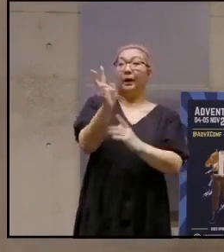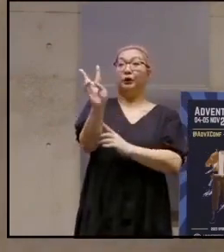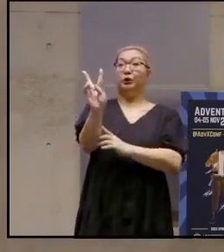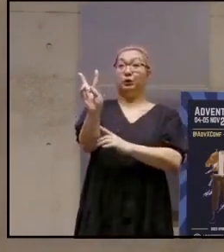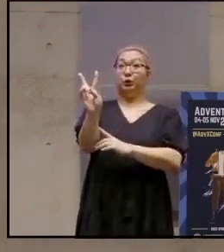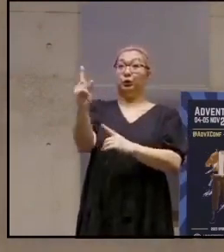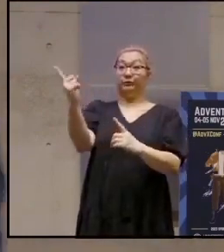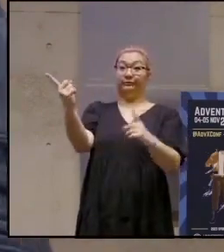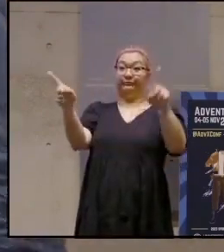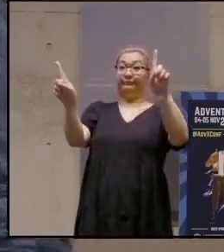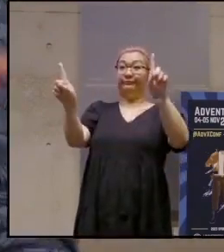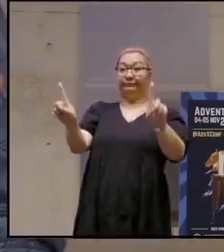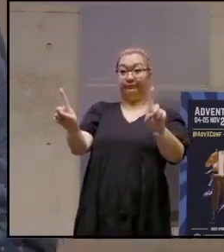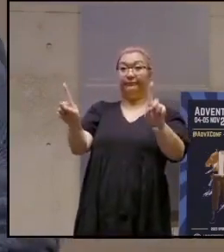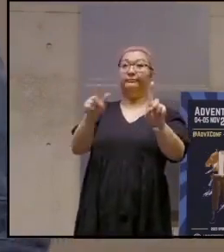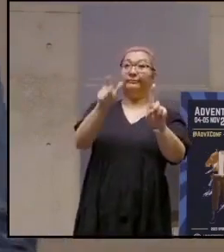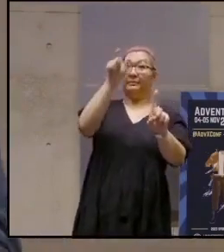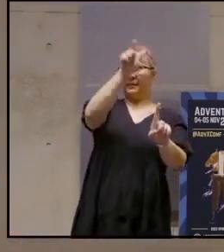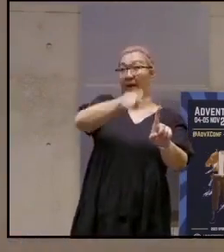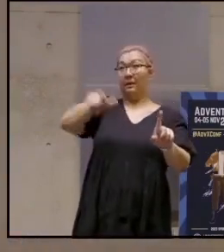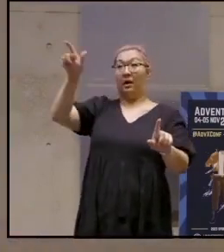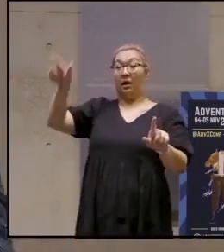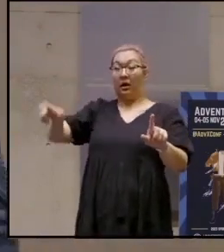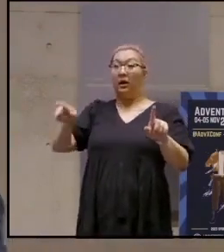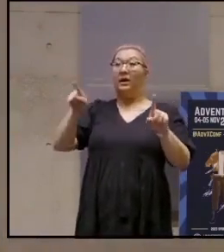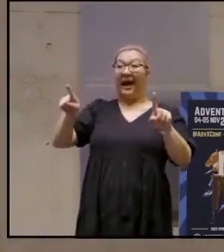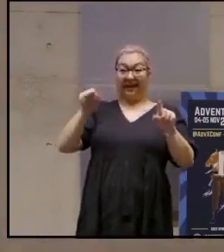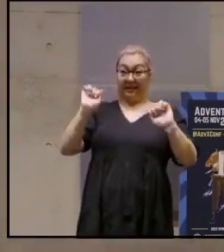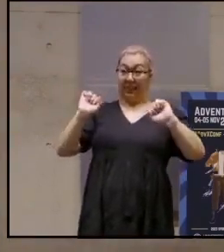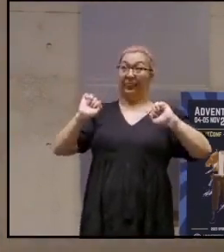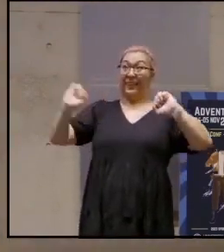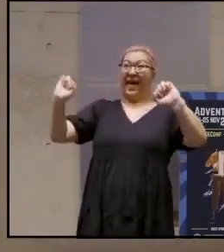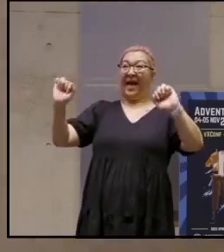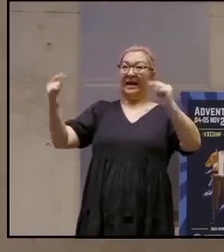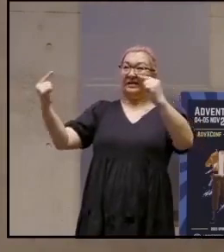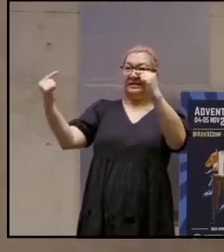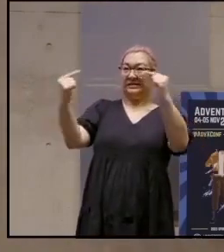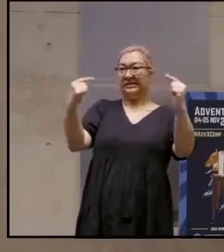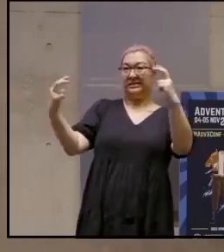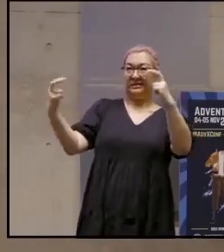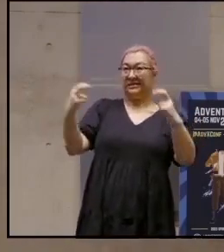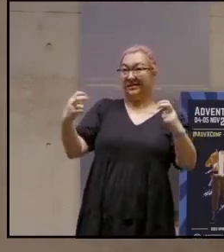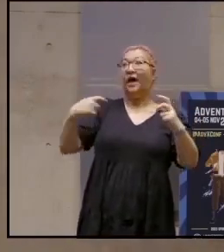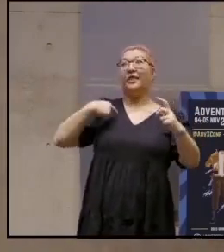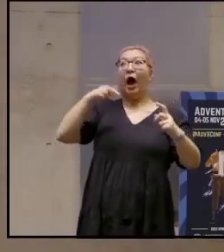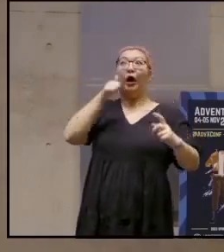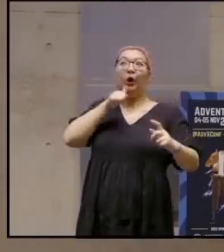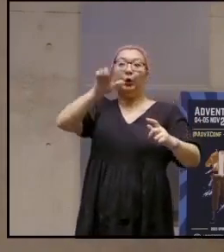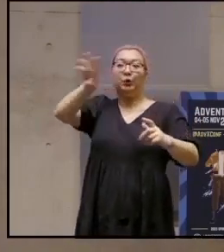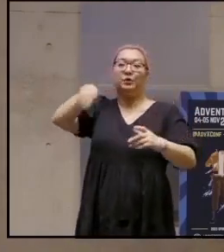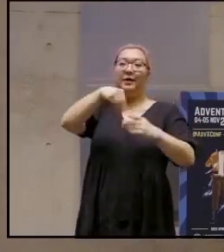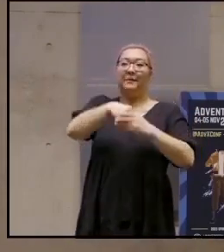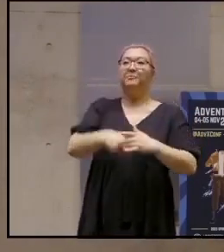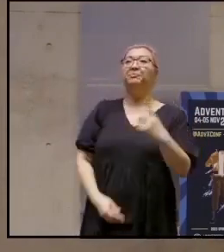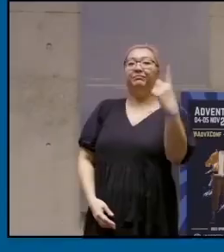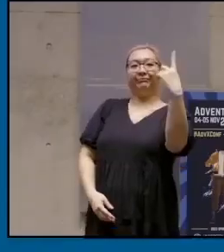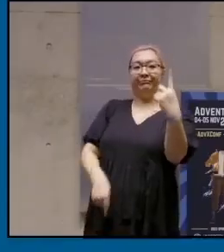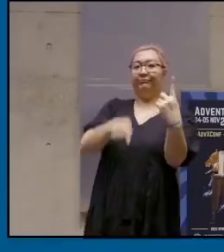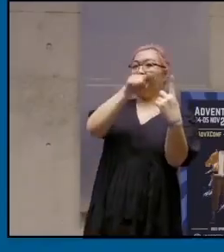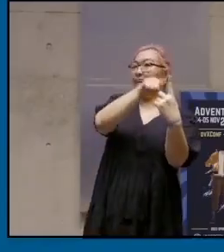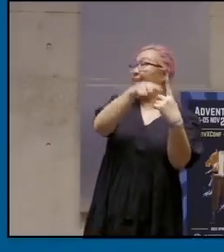disagreement between them that forms this conflict nugget. On one hand, we have this man, Miguel